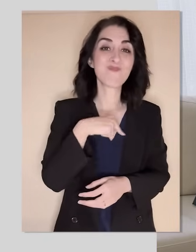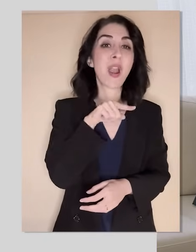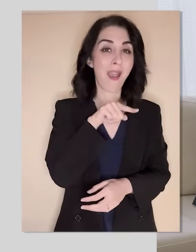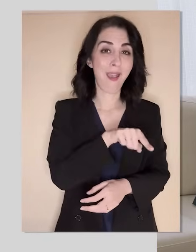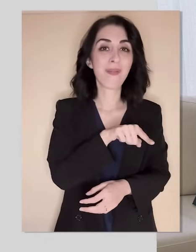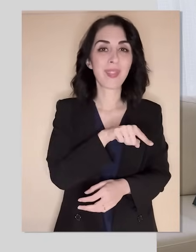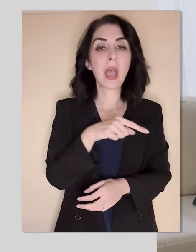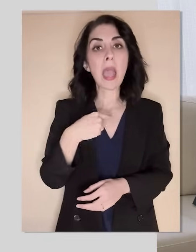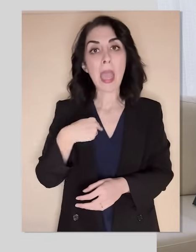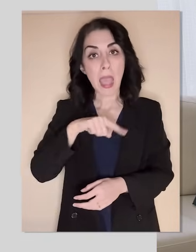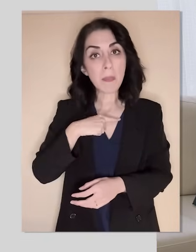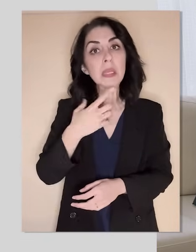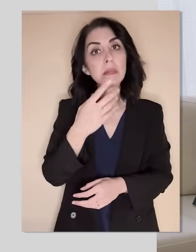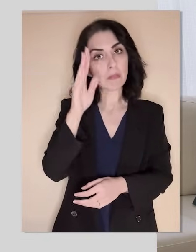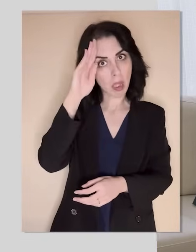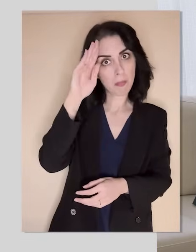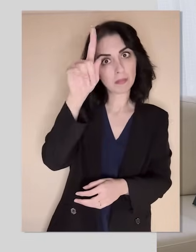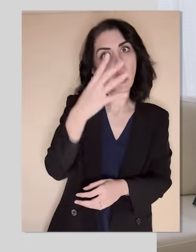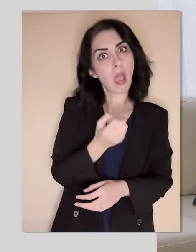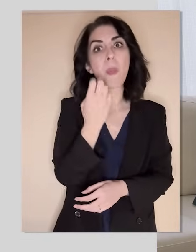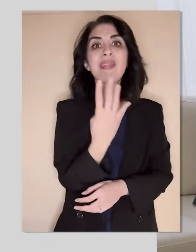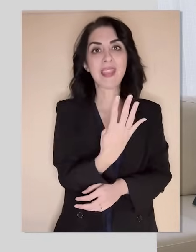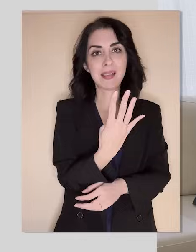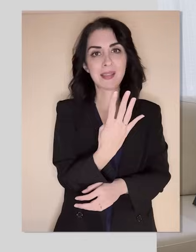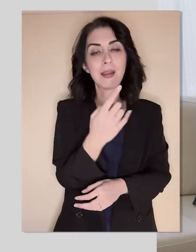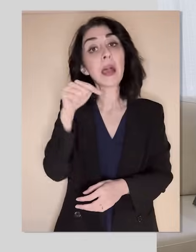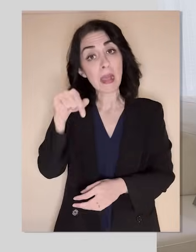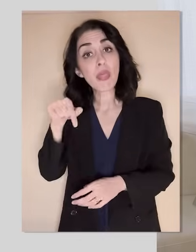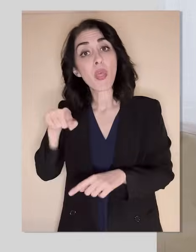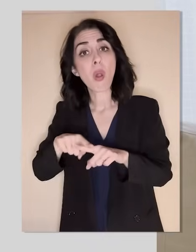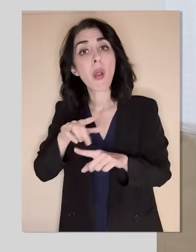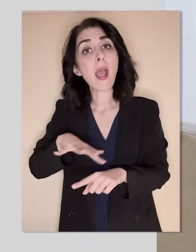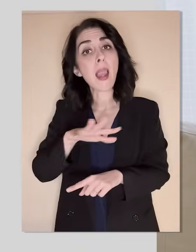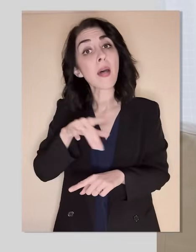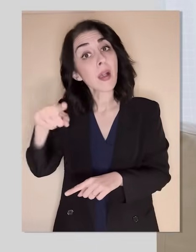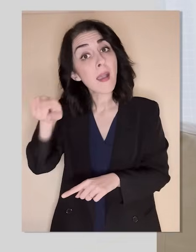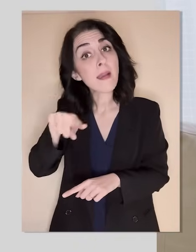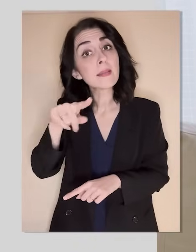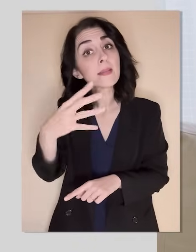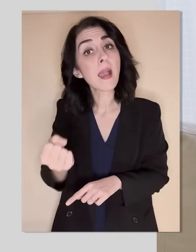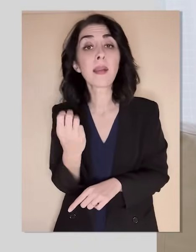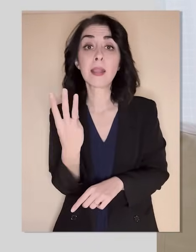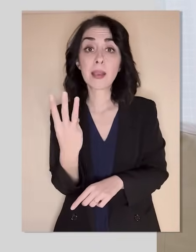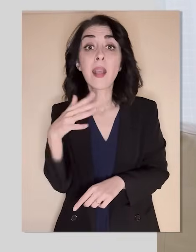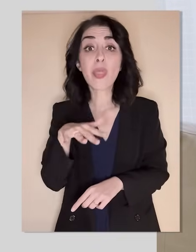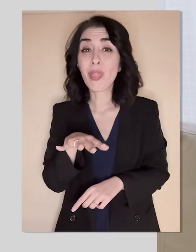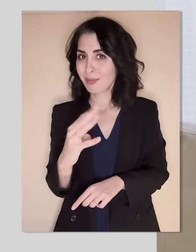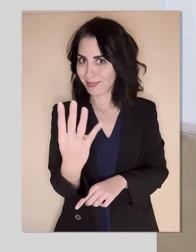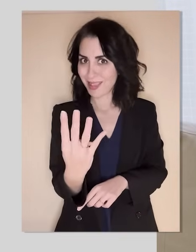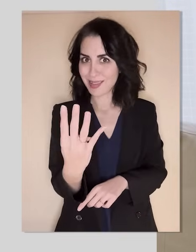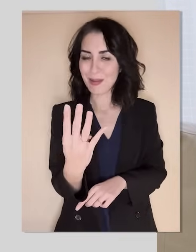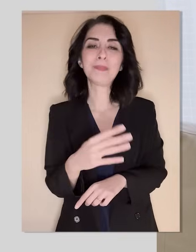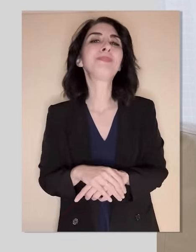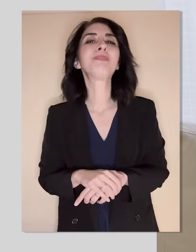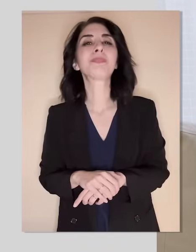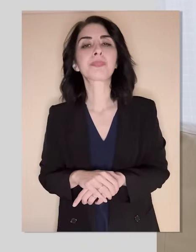them, and a fourth may be coming. Coming soon. And the last thing I would add is, when do you think of prevention? And